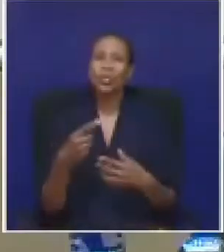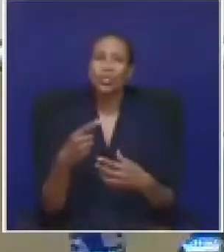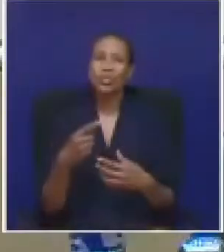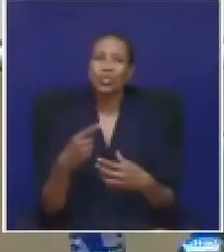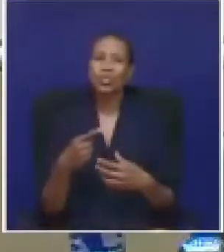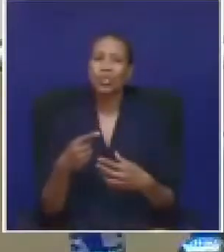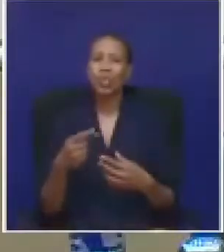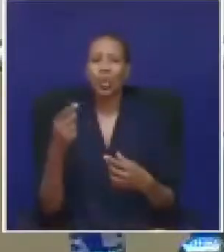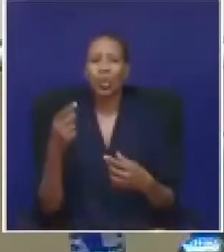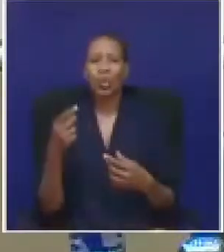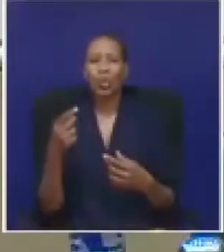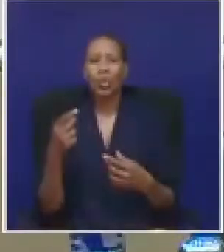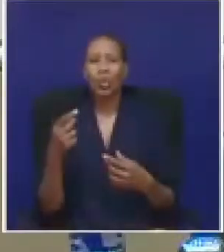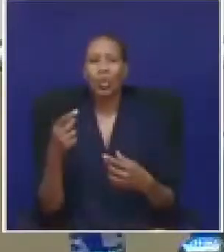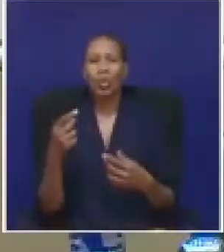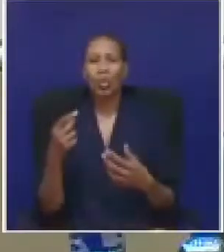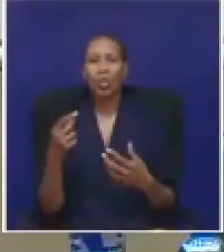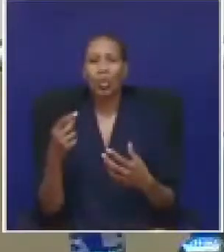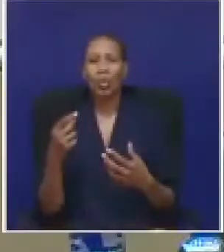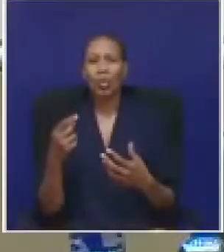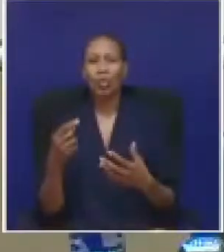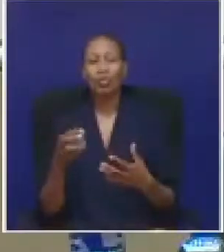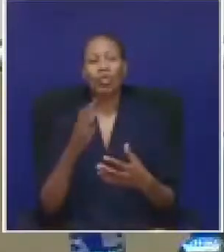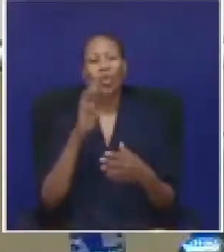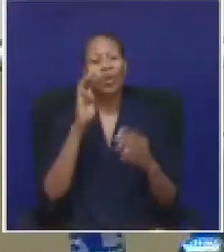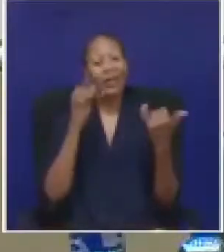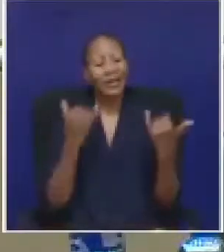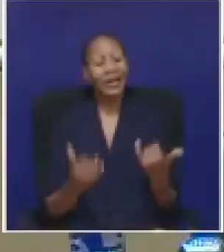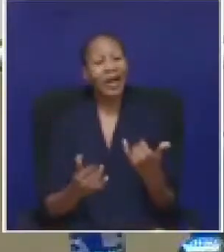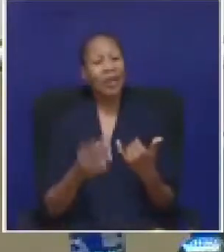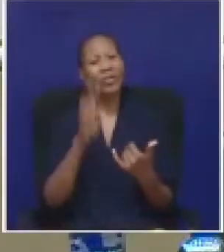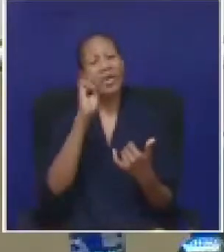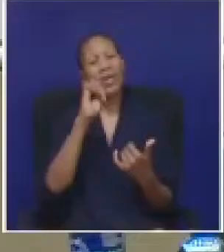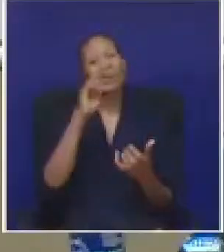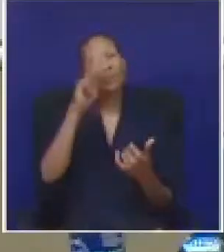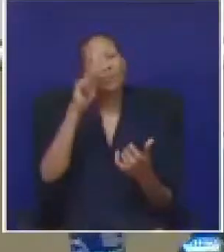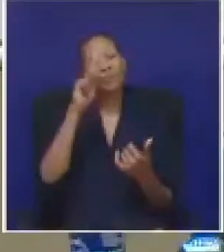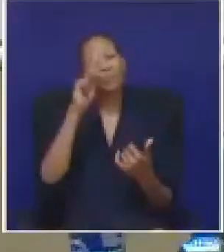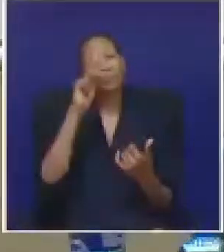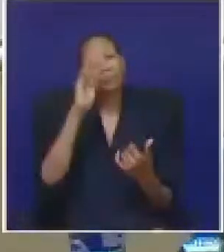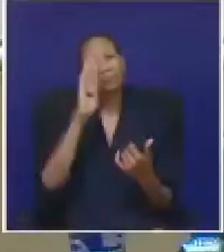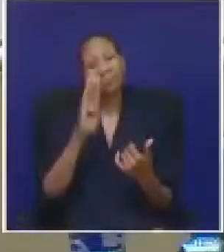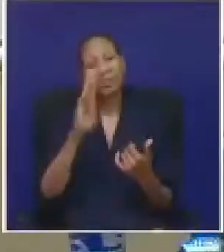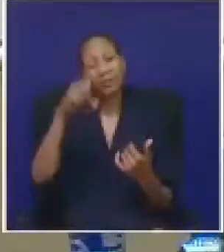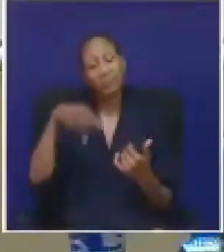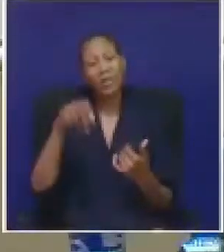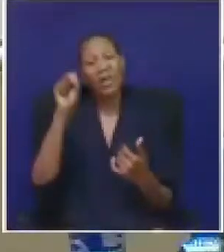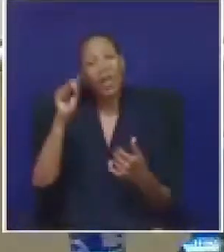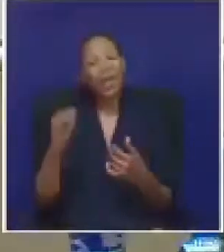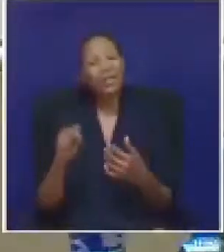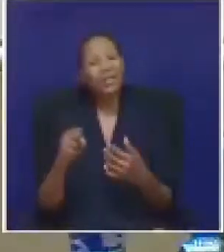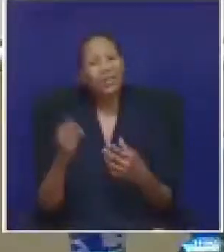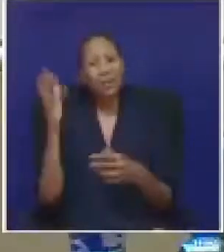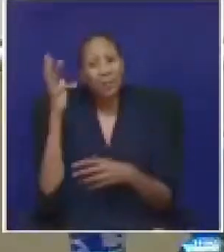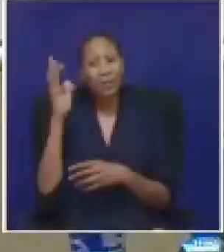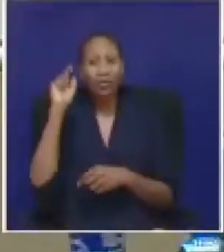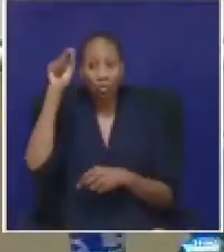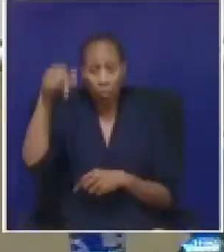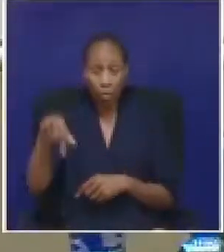expense. Is the medium-term budget policy statement set to be presented tomorrow